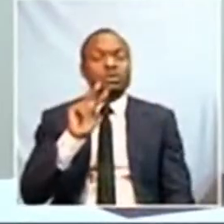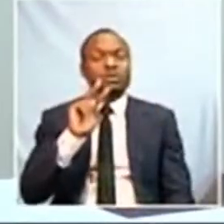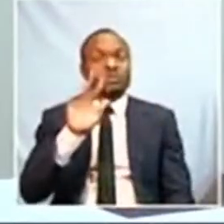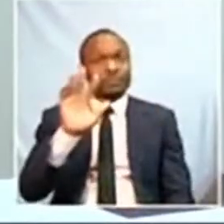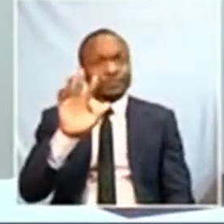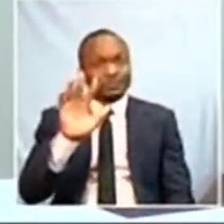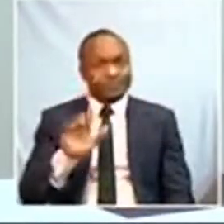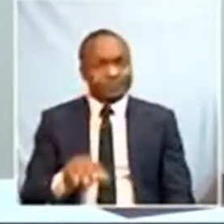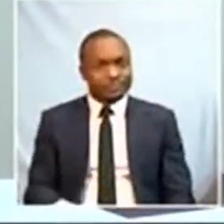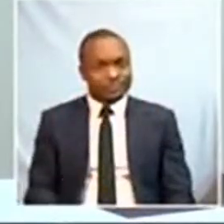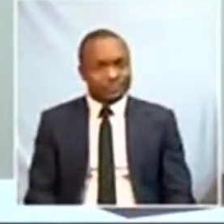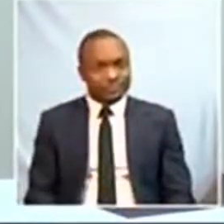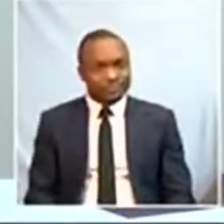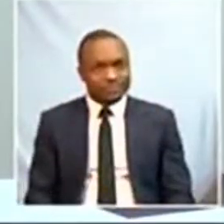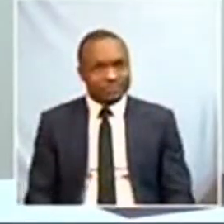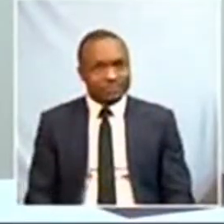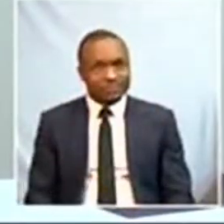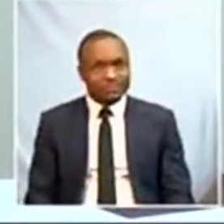2025.